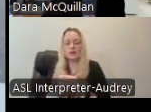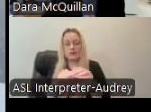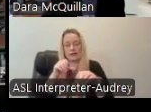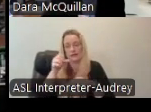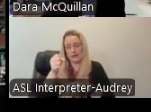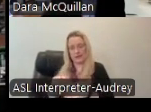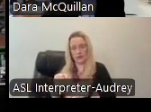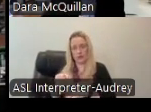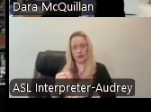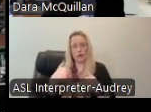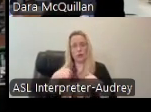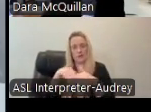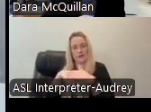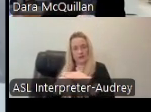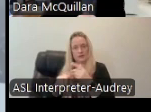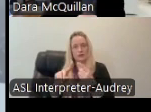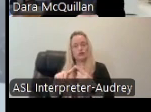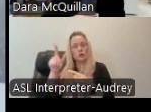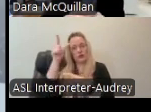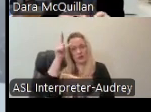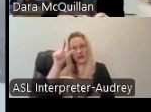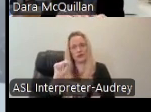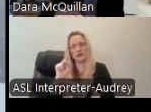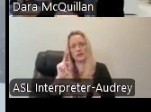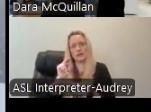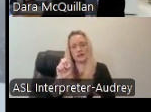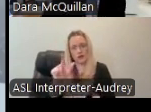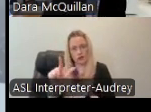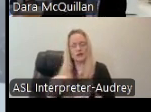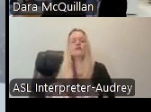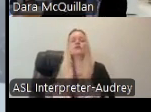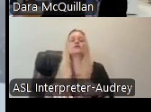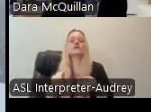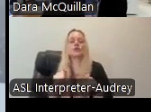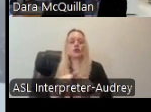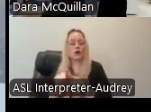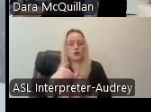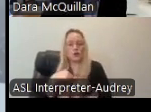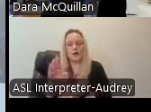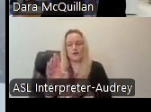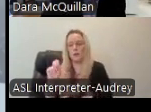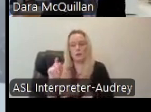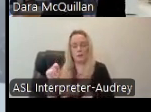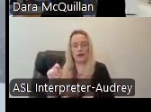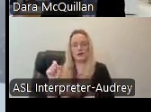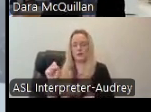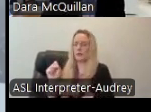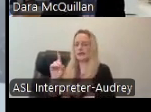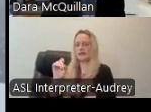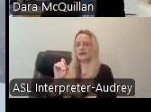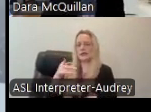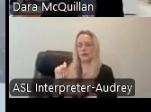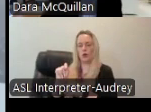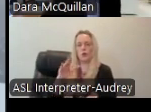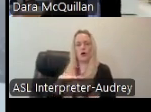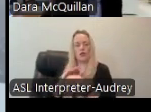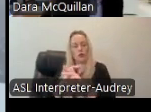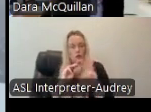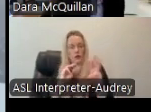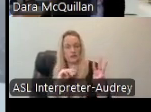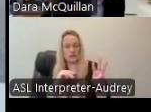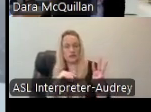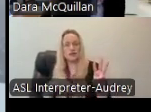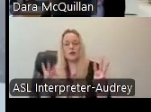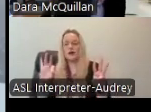the entrance to the Lincoln Tunnel. You also have a bus terminal, a bus depot to the west. You have a